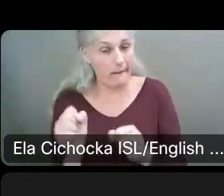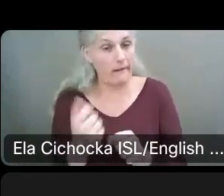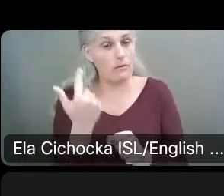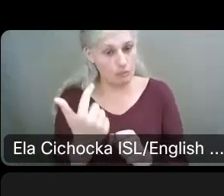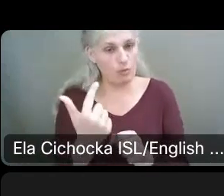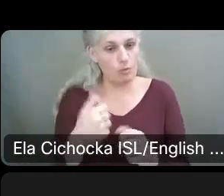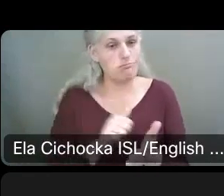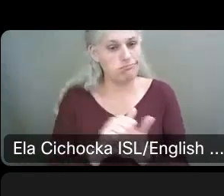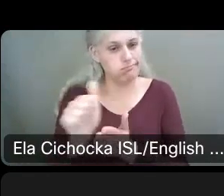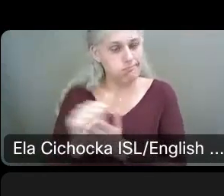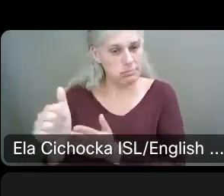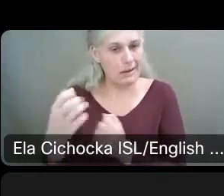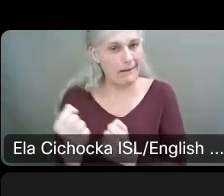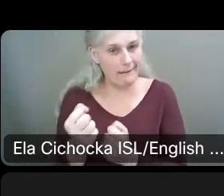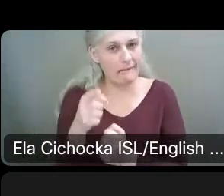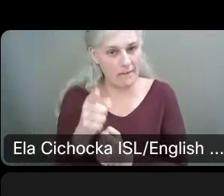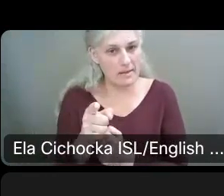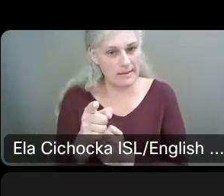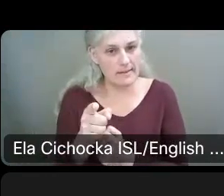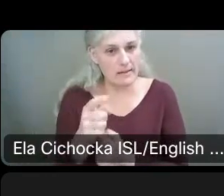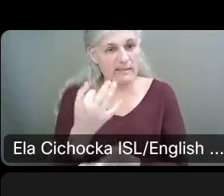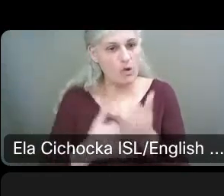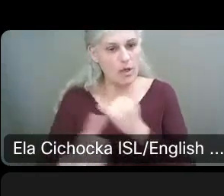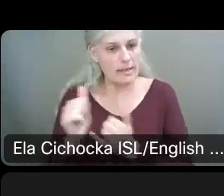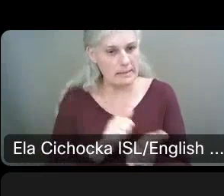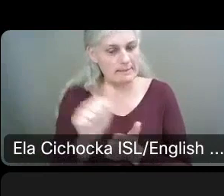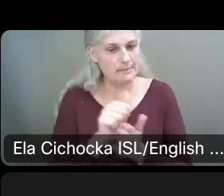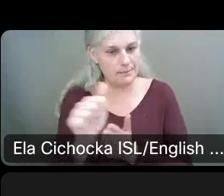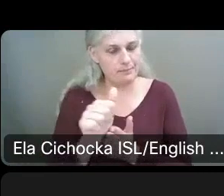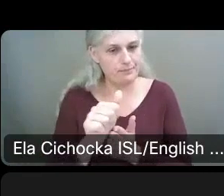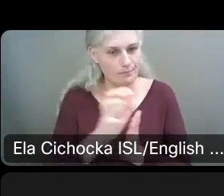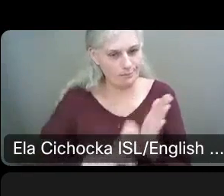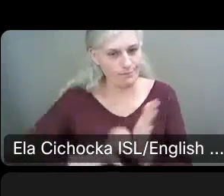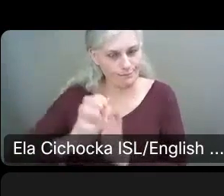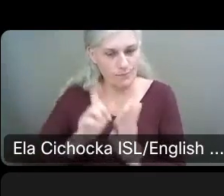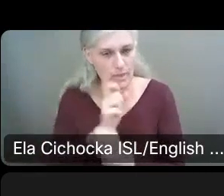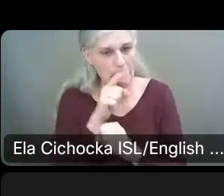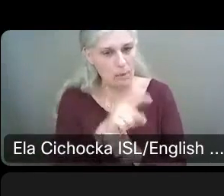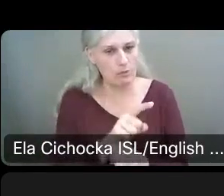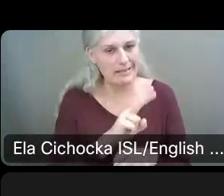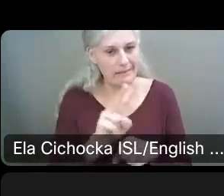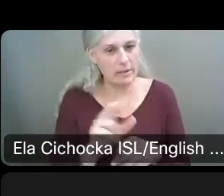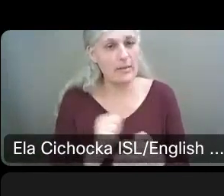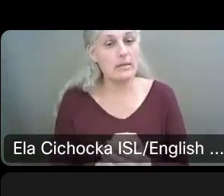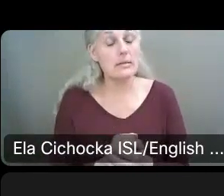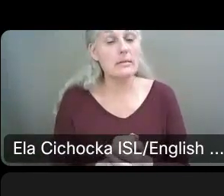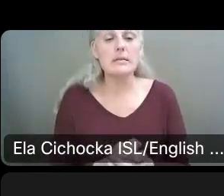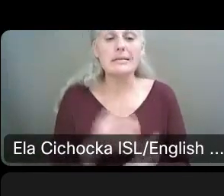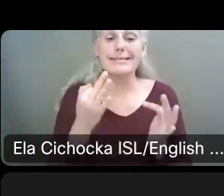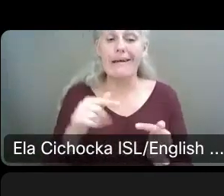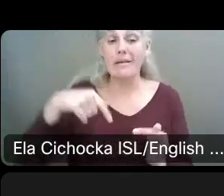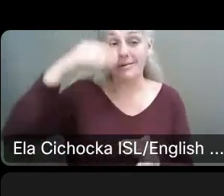significant publications that have appeared in the last few years on this. Certainly here in